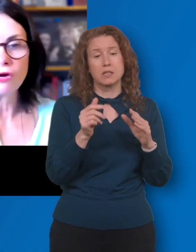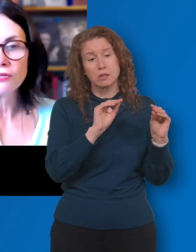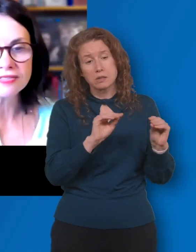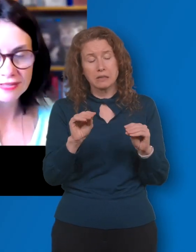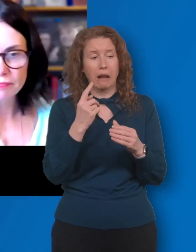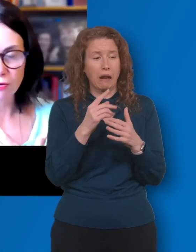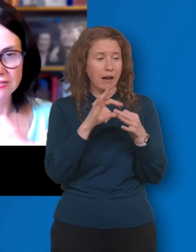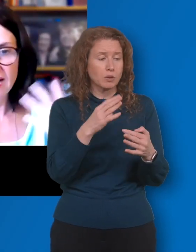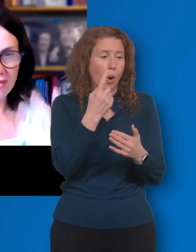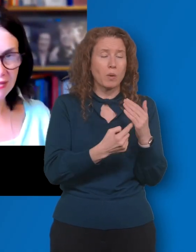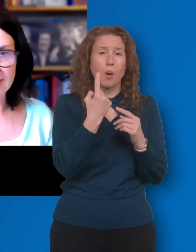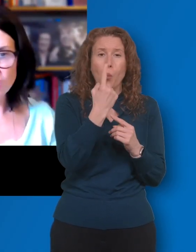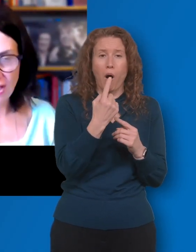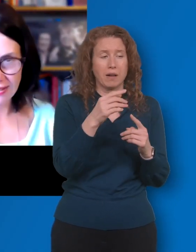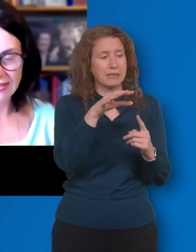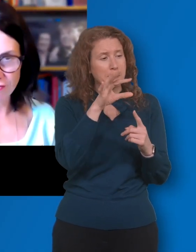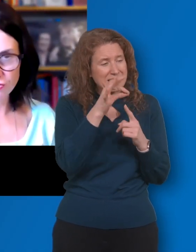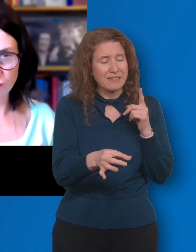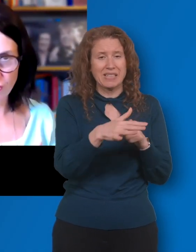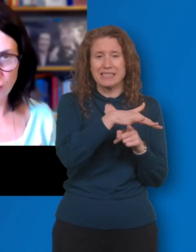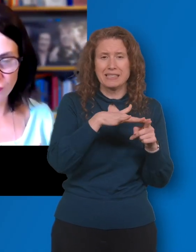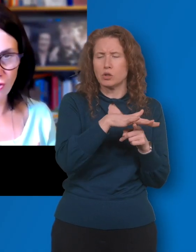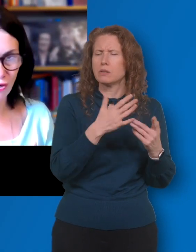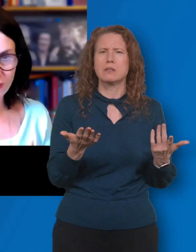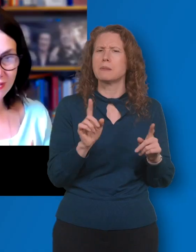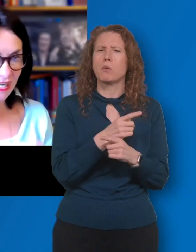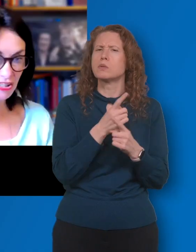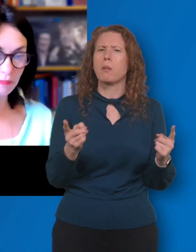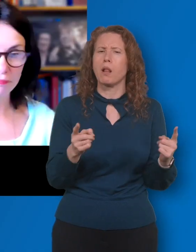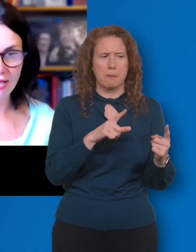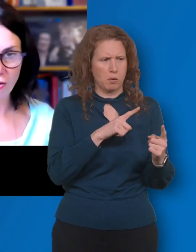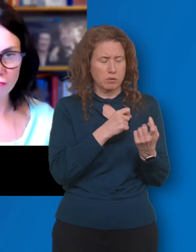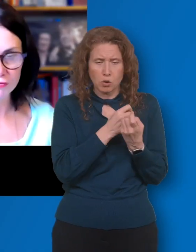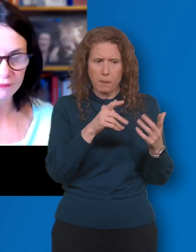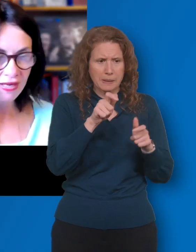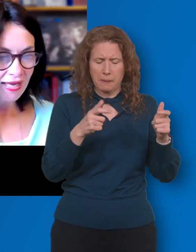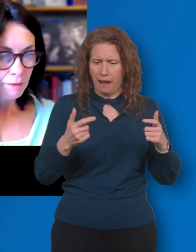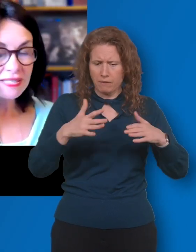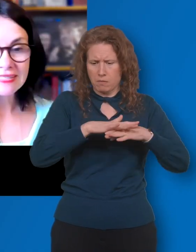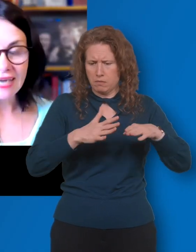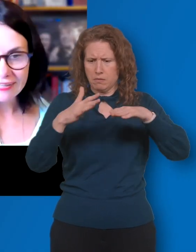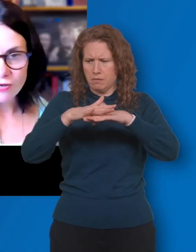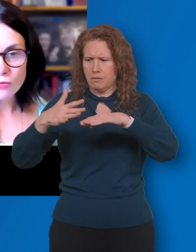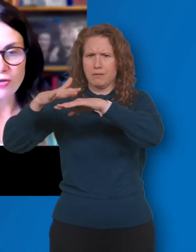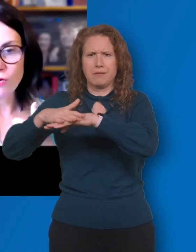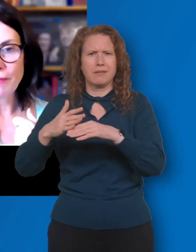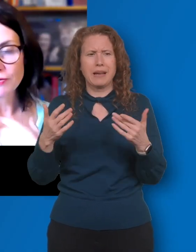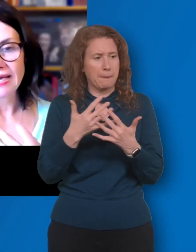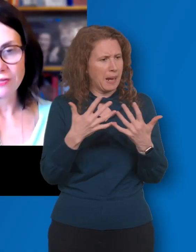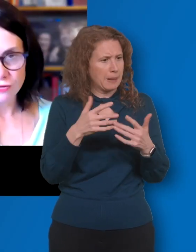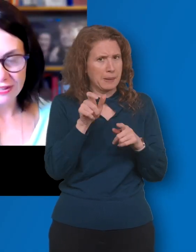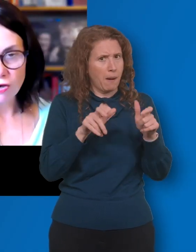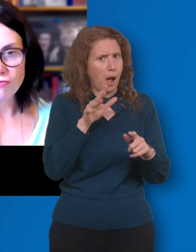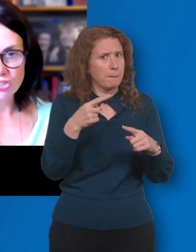is nonsense, because there are such high levels of co-occurrence, and actually people are often misdiagnosed. We know